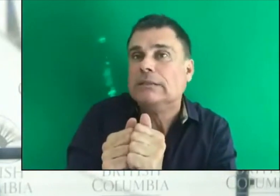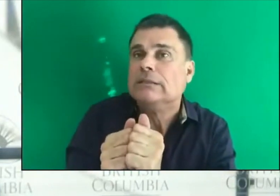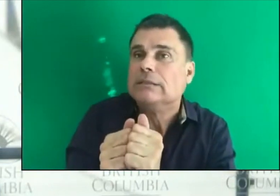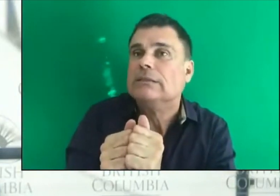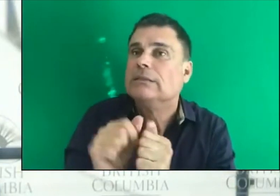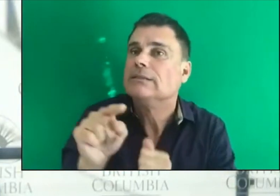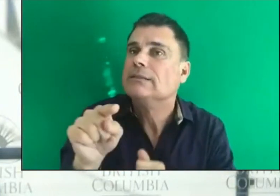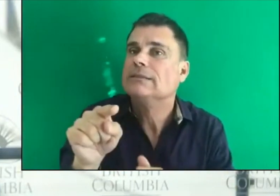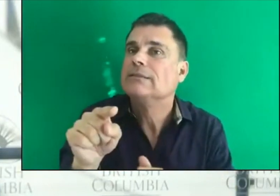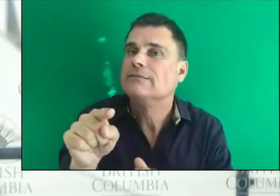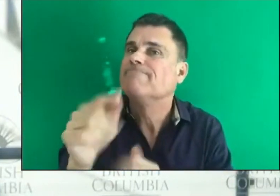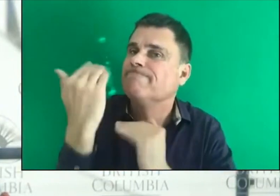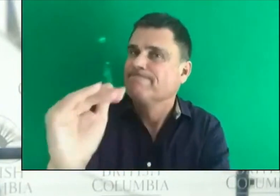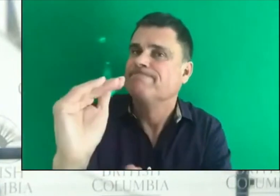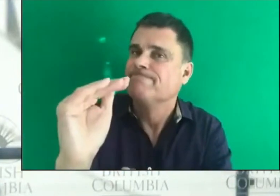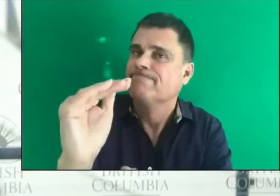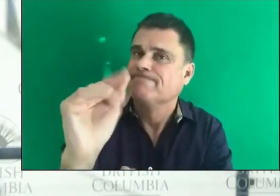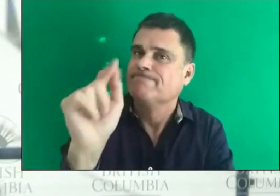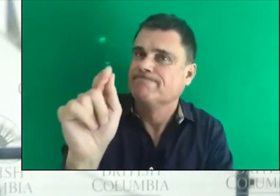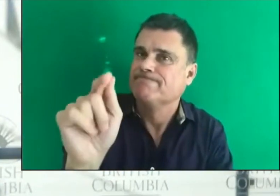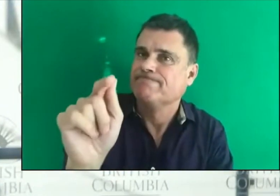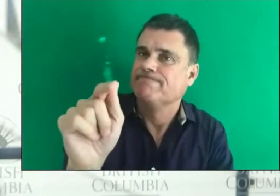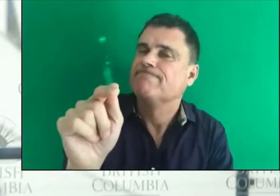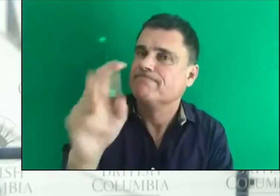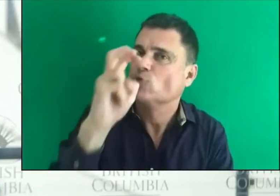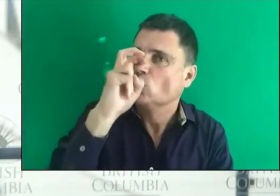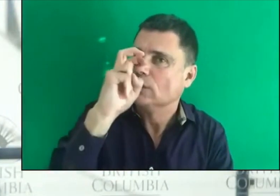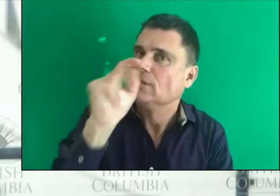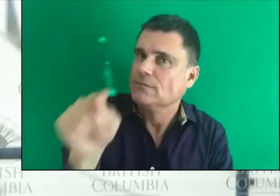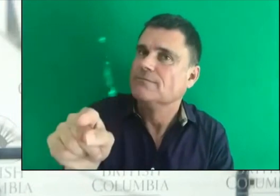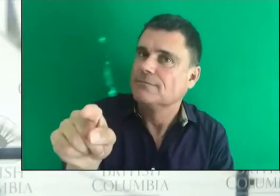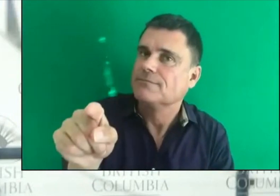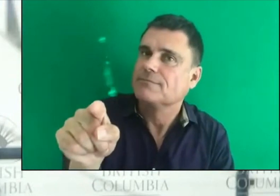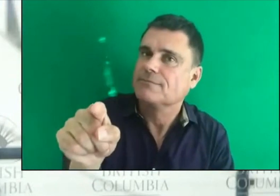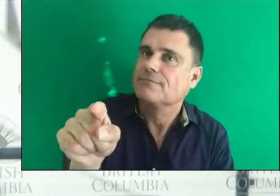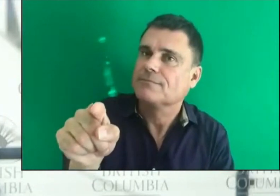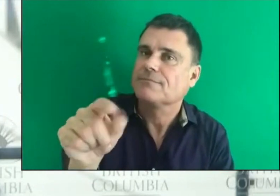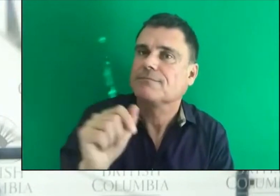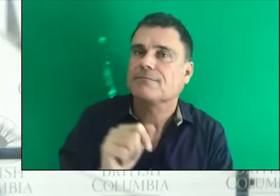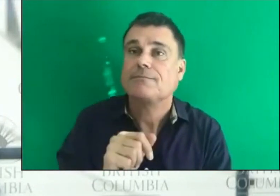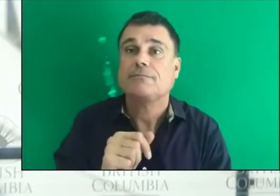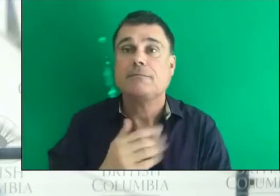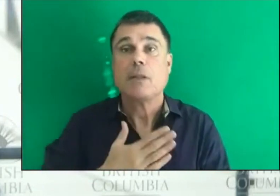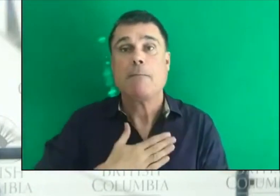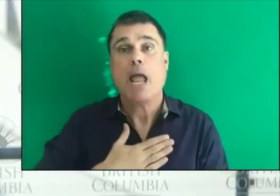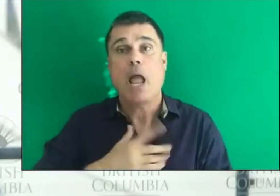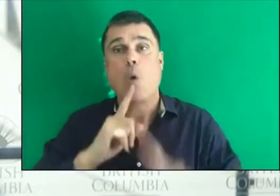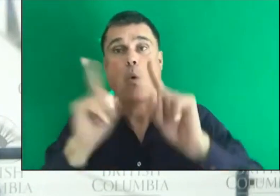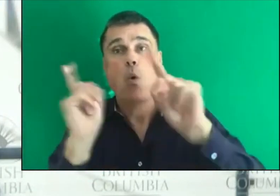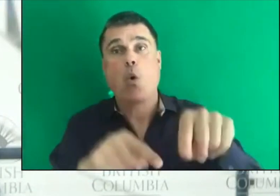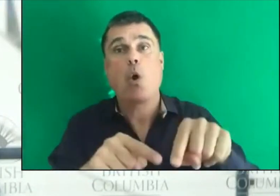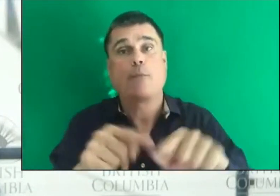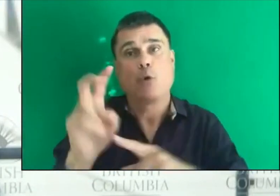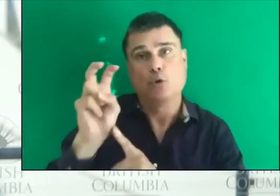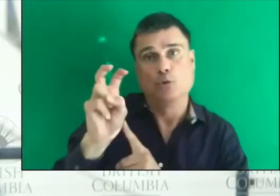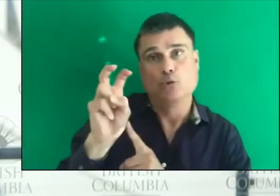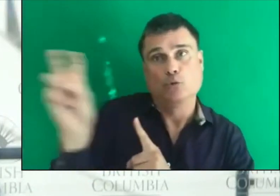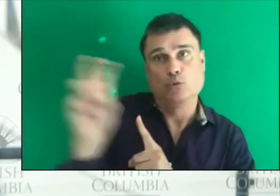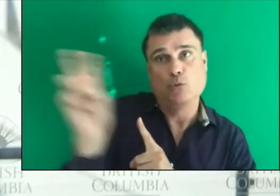where there's weightlifting that people do individually. Those sorts of things can continue. And when we're talking